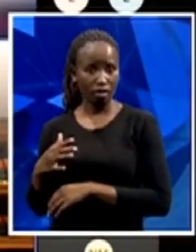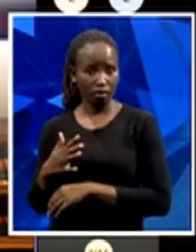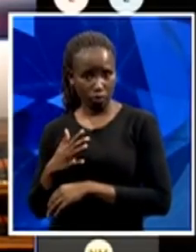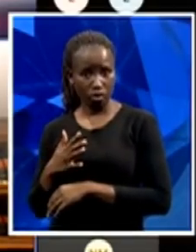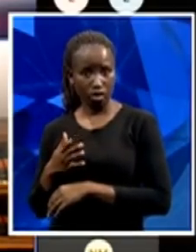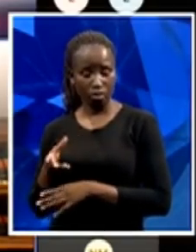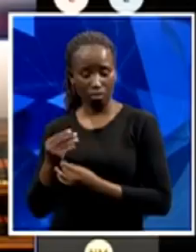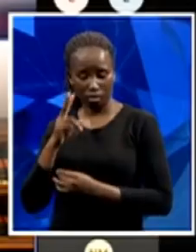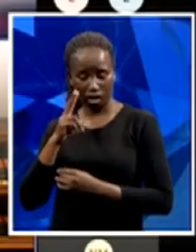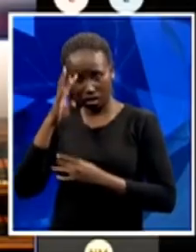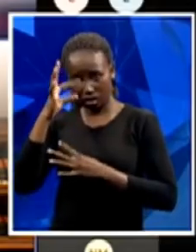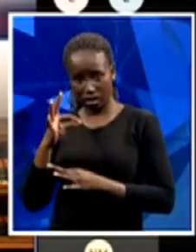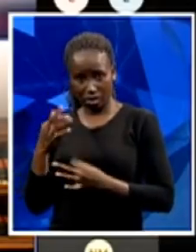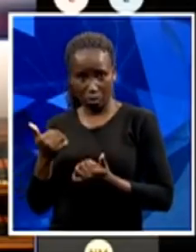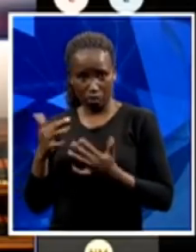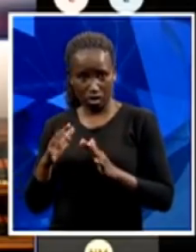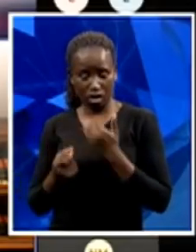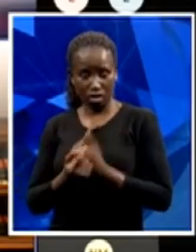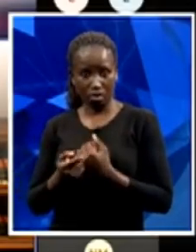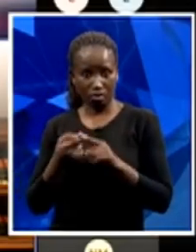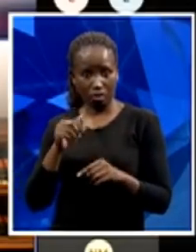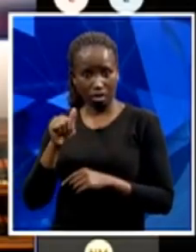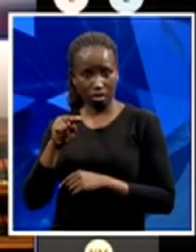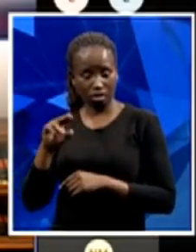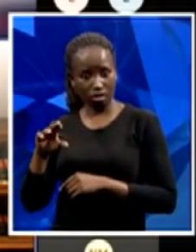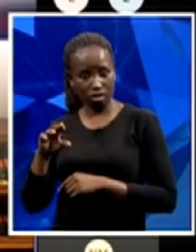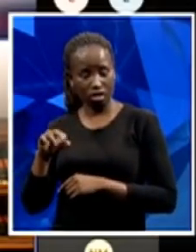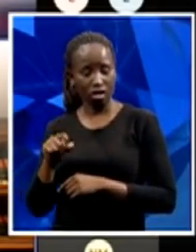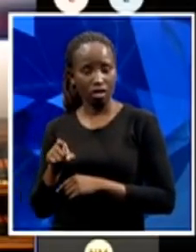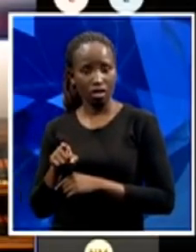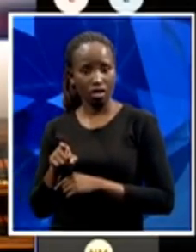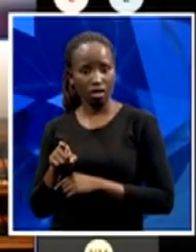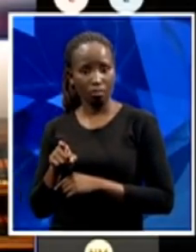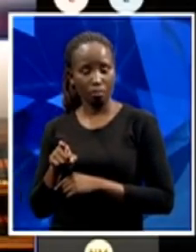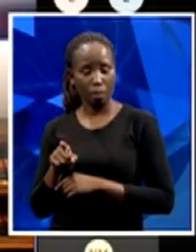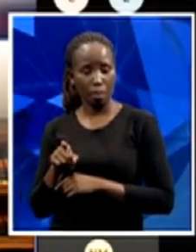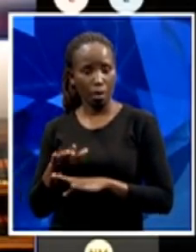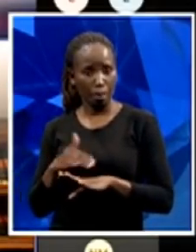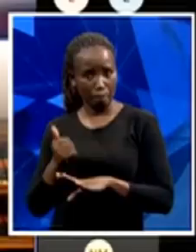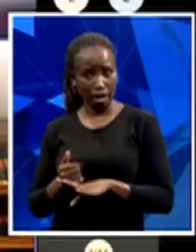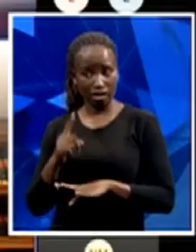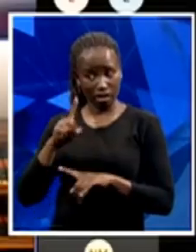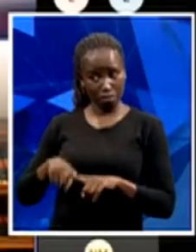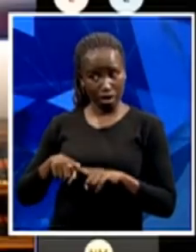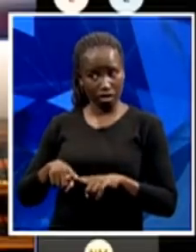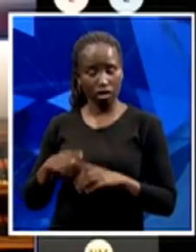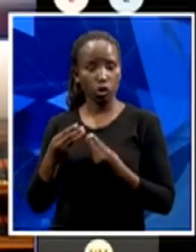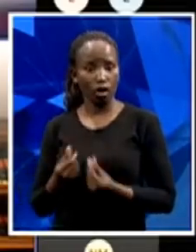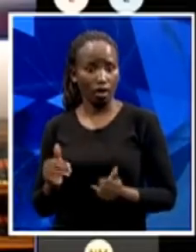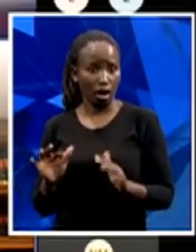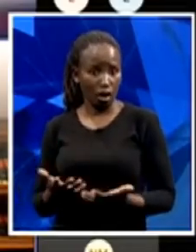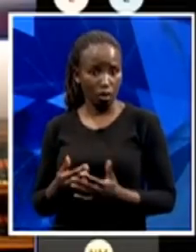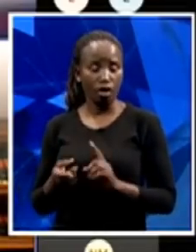the NWC based on the resolutions 2 and 3 of the